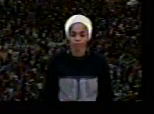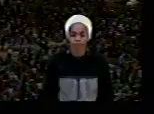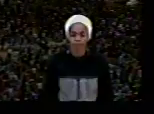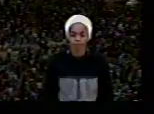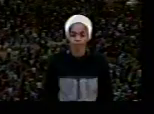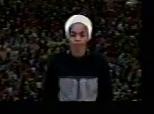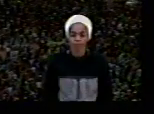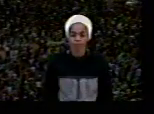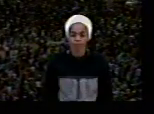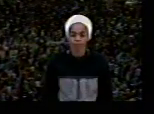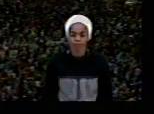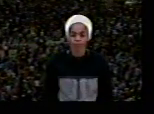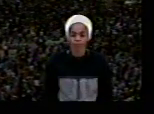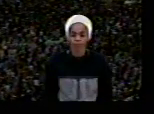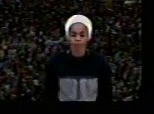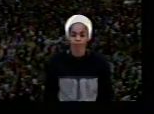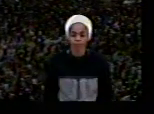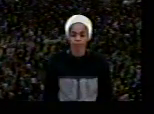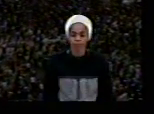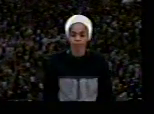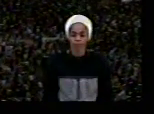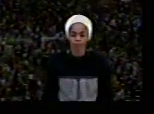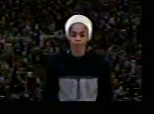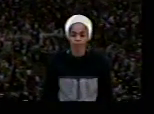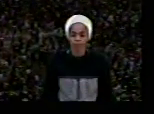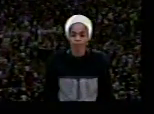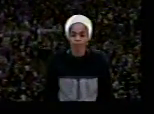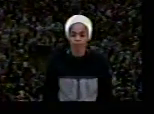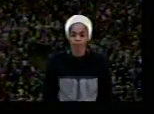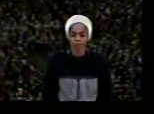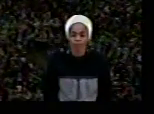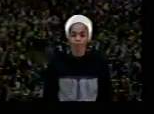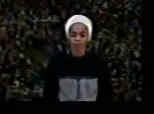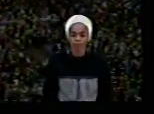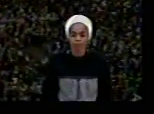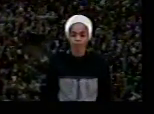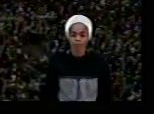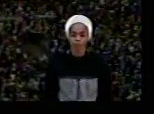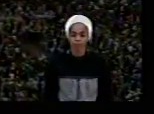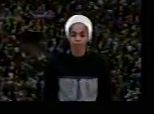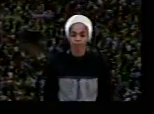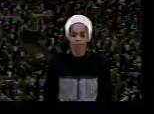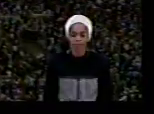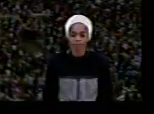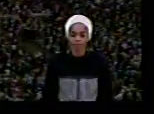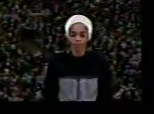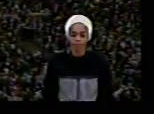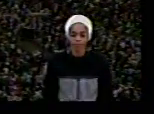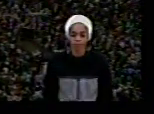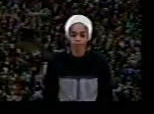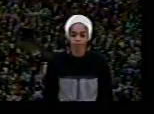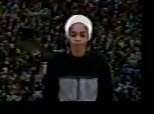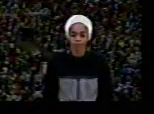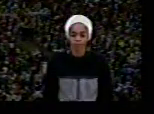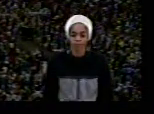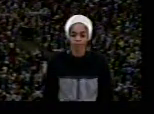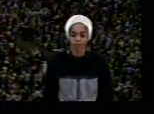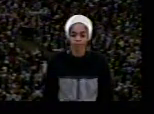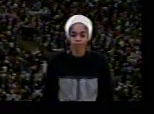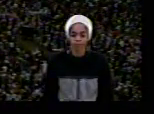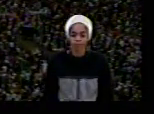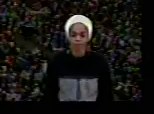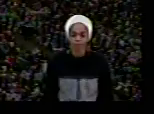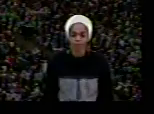the power to destroy, the power to bruise your enemy, and he will bruise them for you in Jesus'